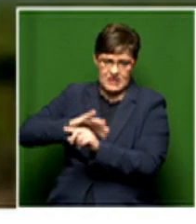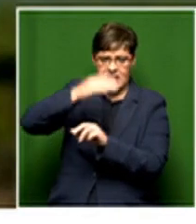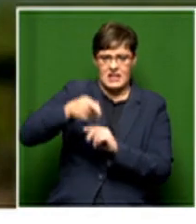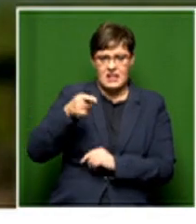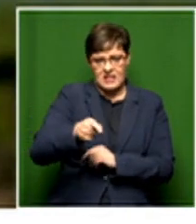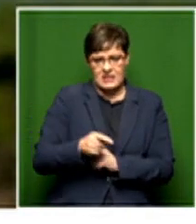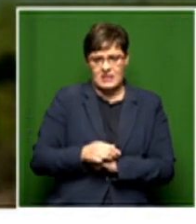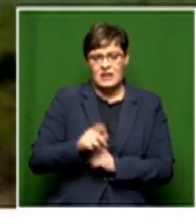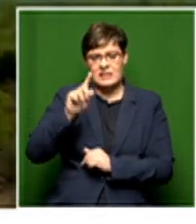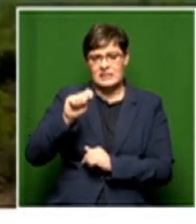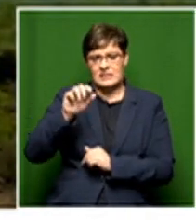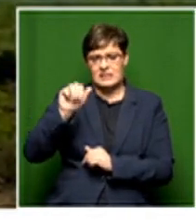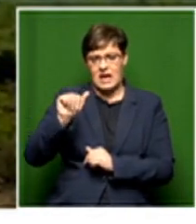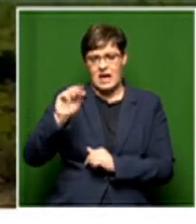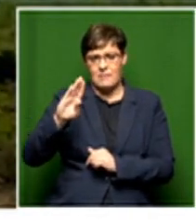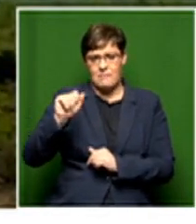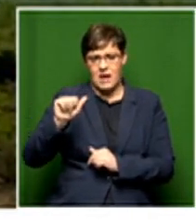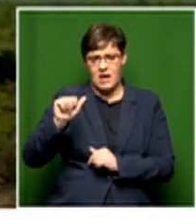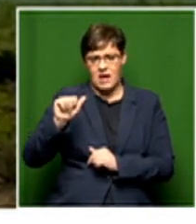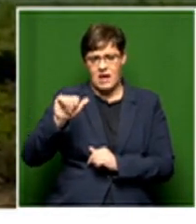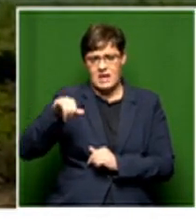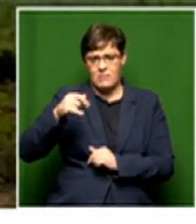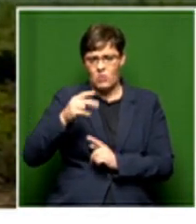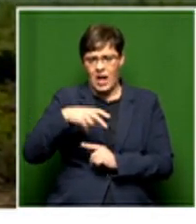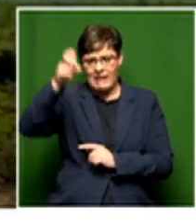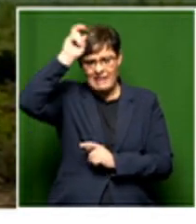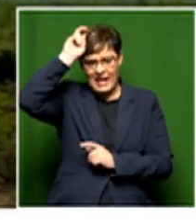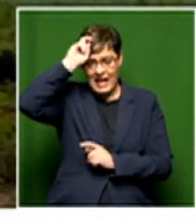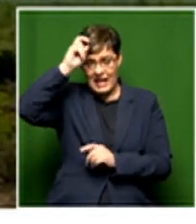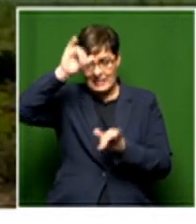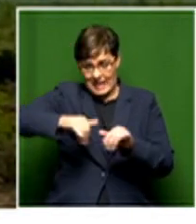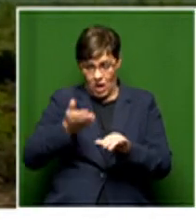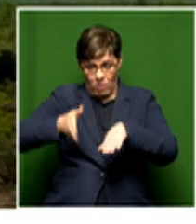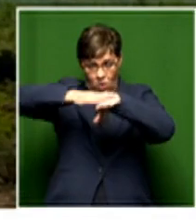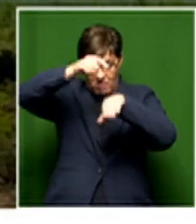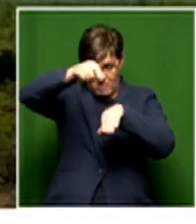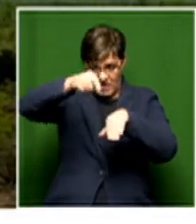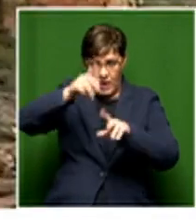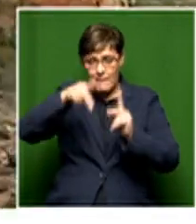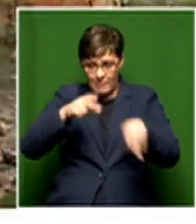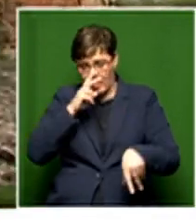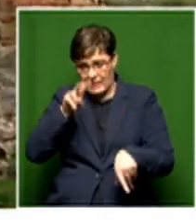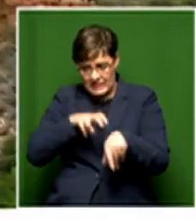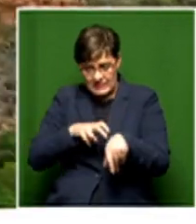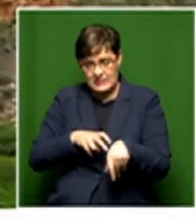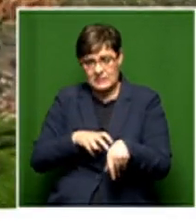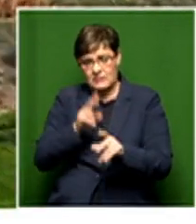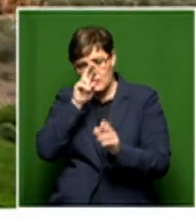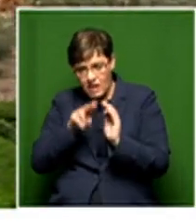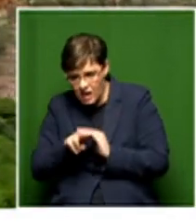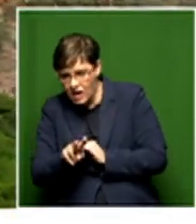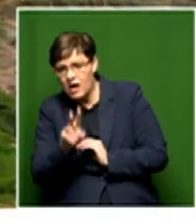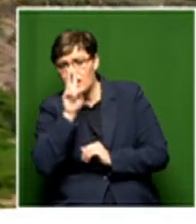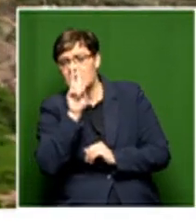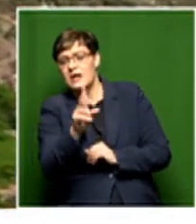ancestors, Tabayabalimu. So it's where the king lived up on top of that hill, whereby people need to come and see the